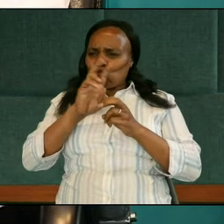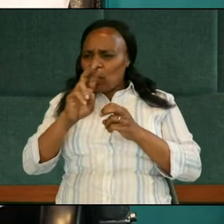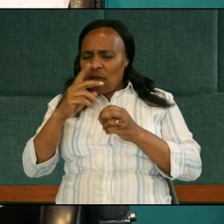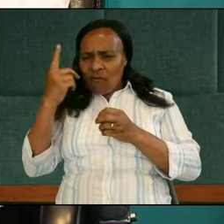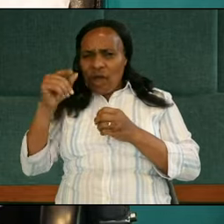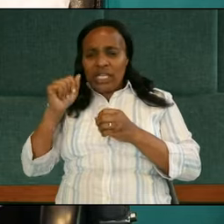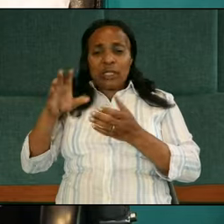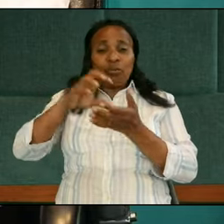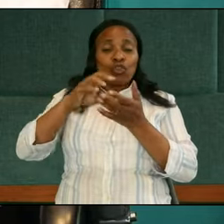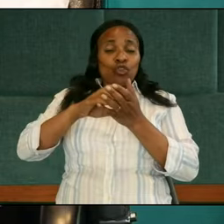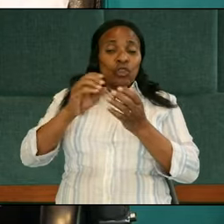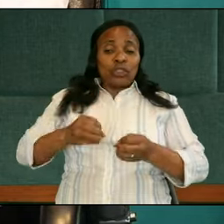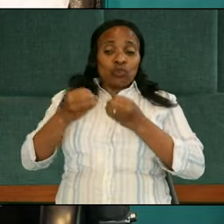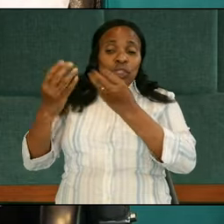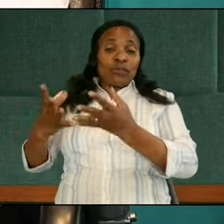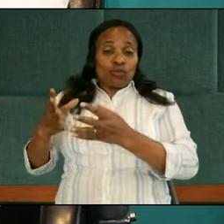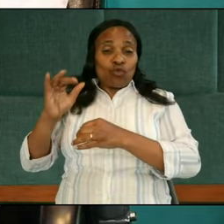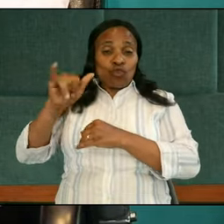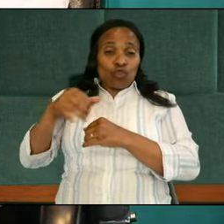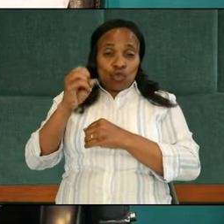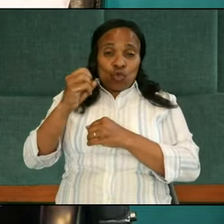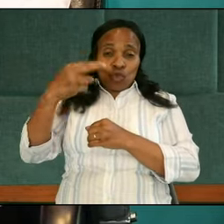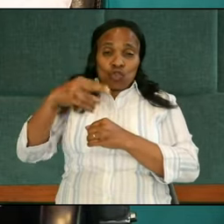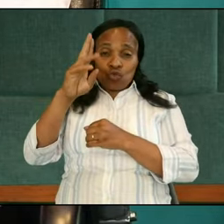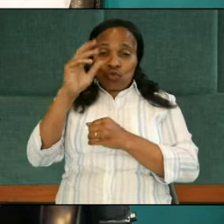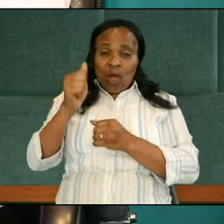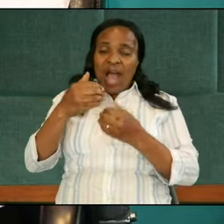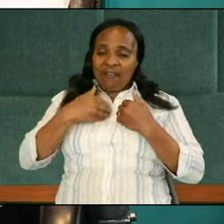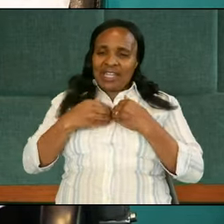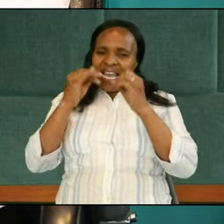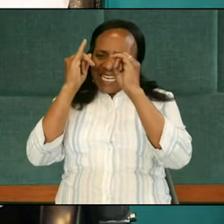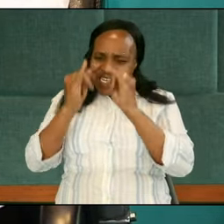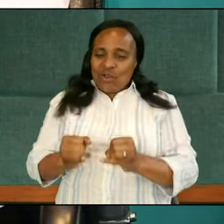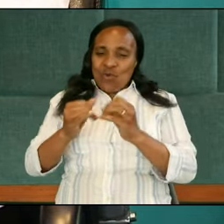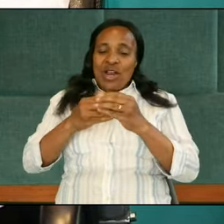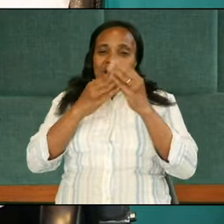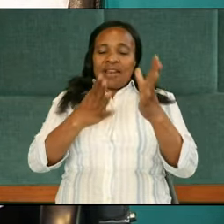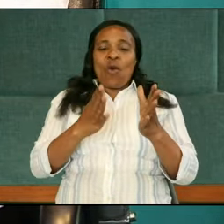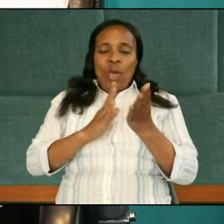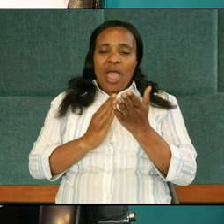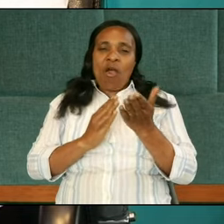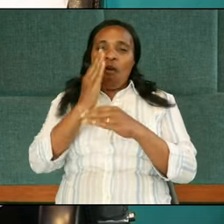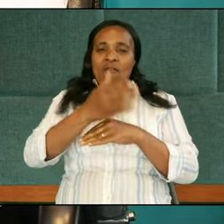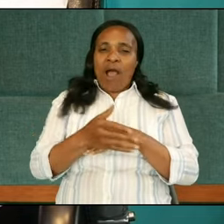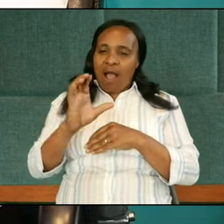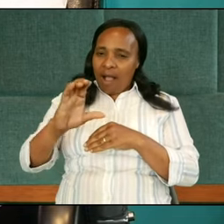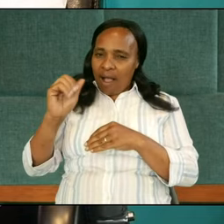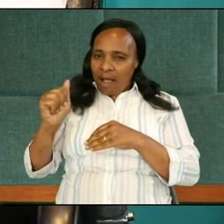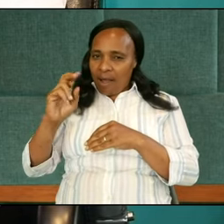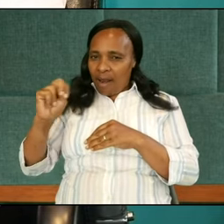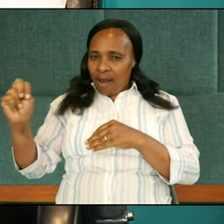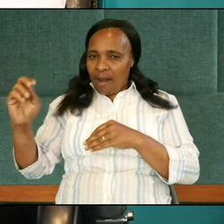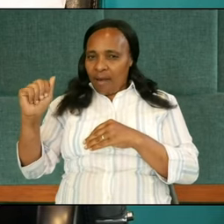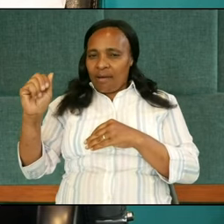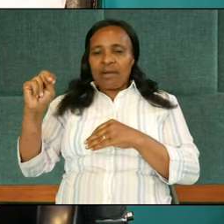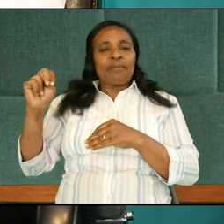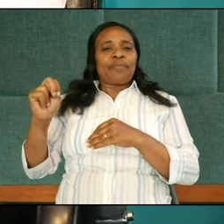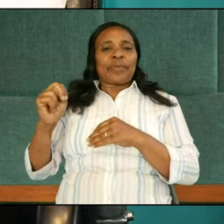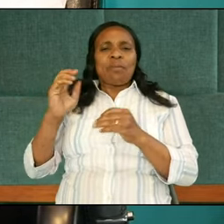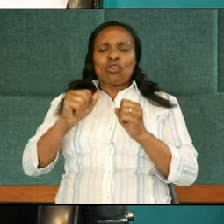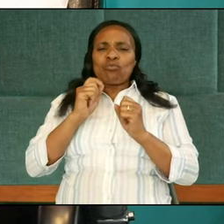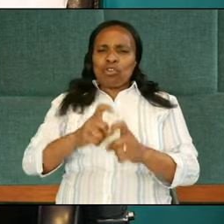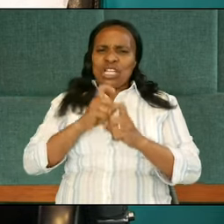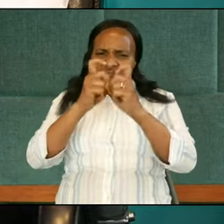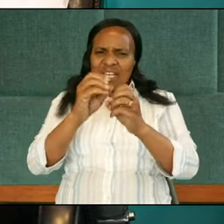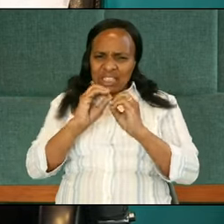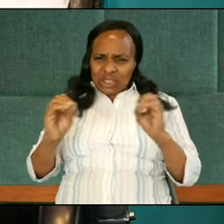Joshua. Now, the Israelites are about to have a new leader before they cross over into Canaan. So this undelivered gift is actually Moses